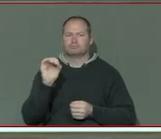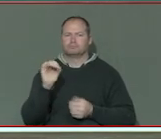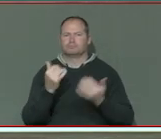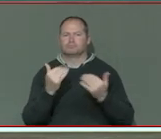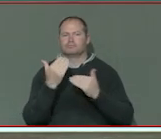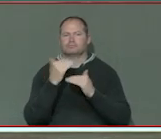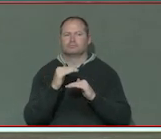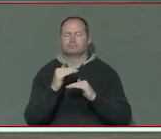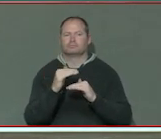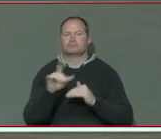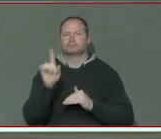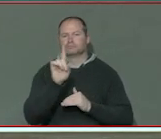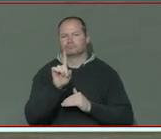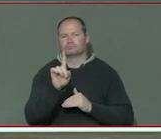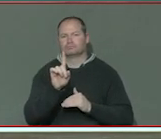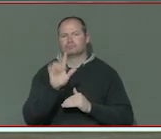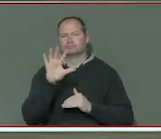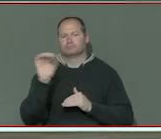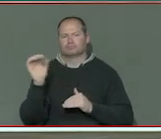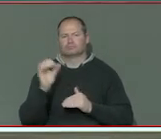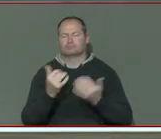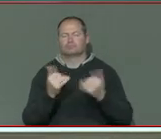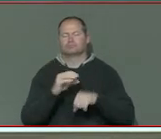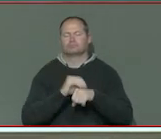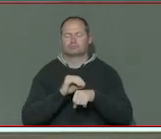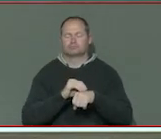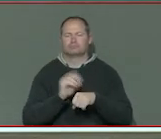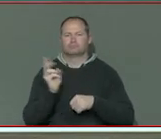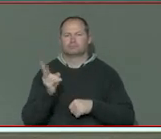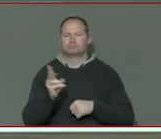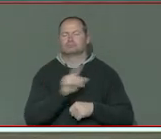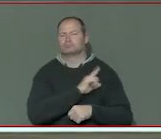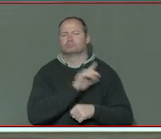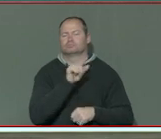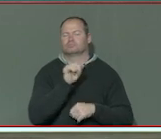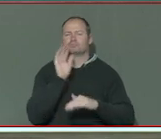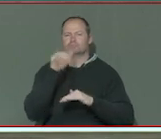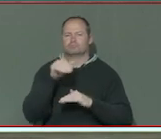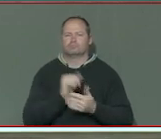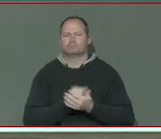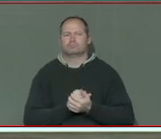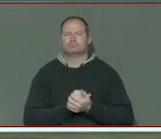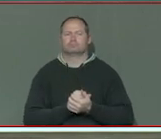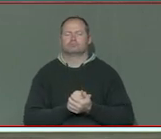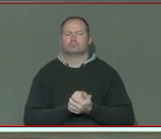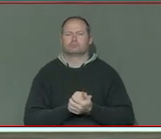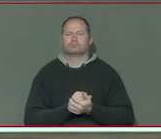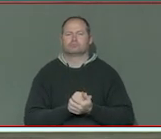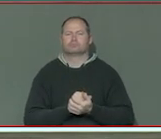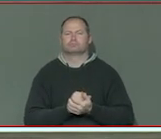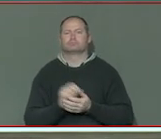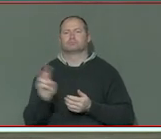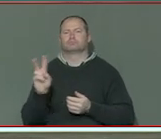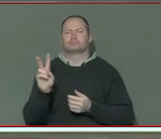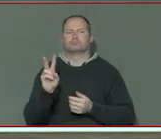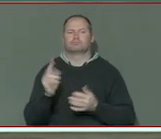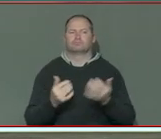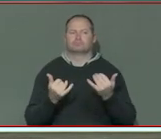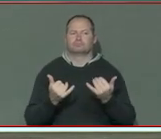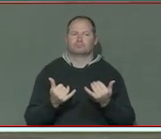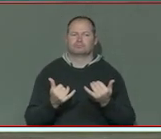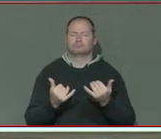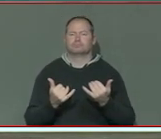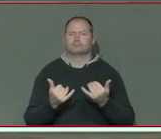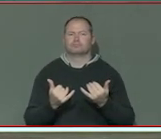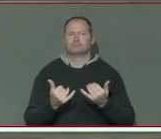limit is 1,500. That's a problem. And Van Zyl, 2,700 and his limit is